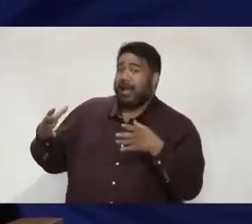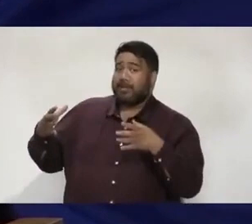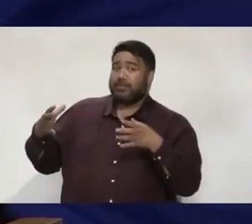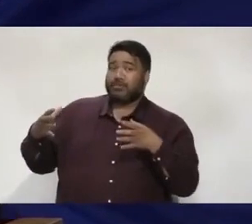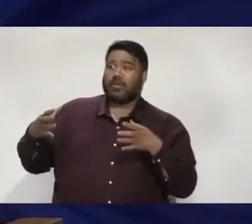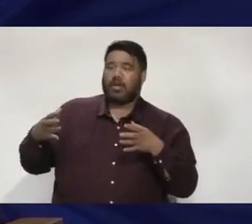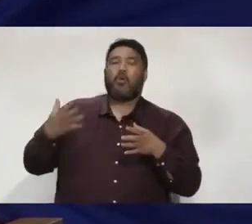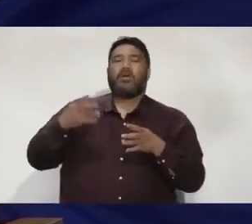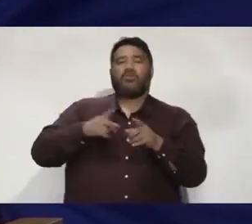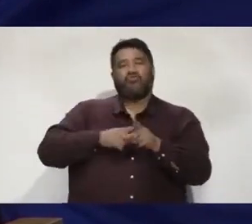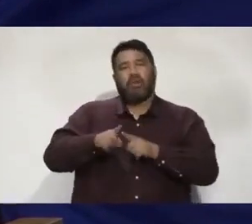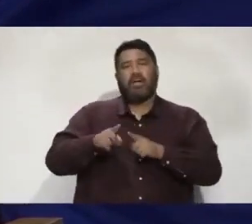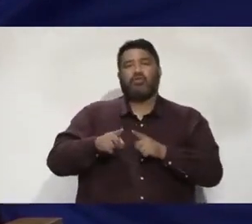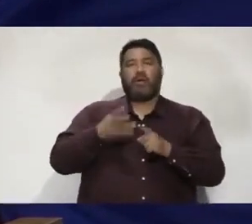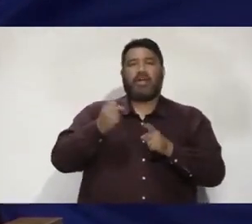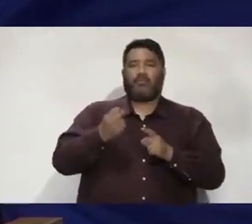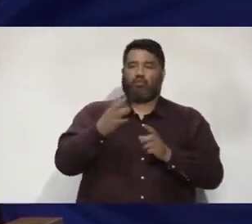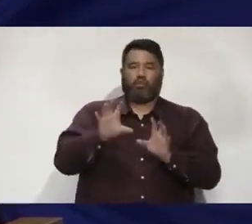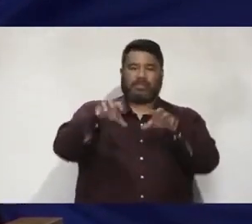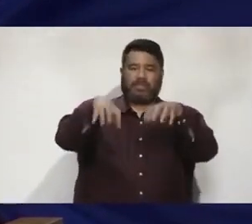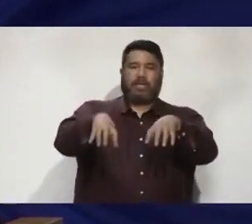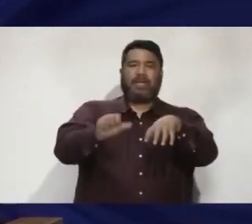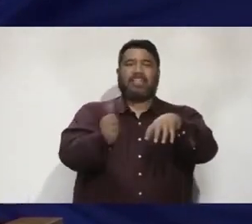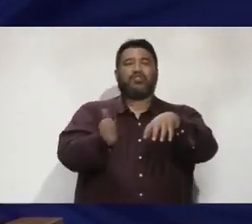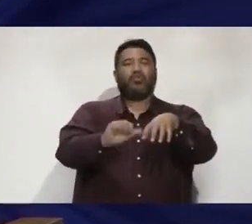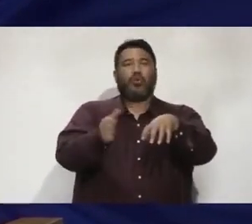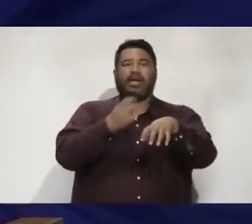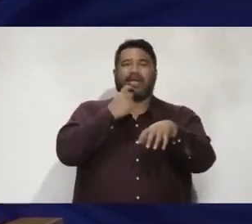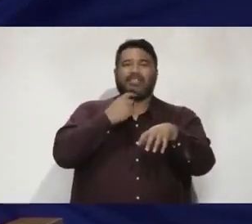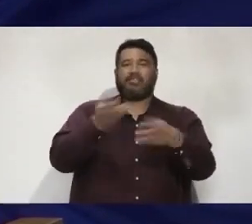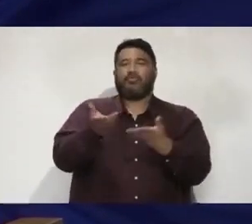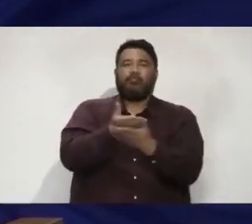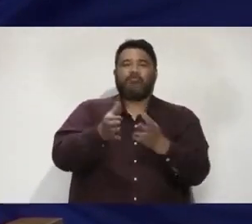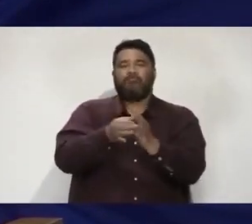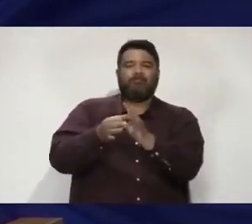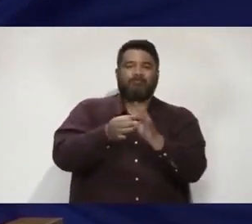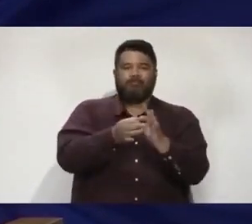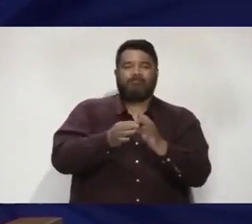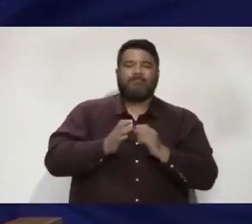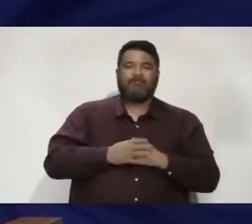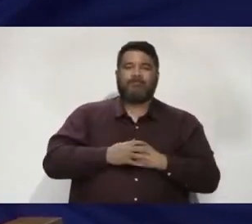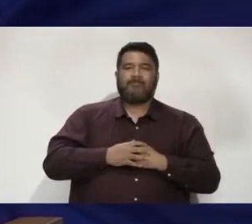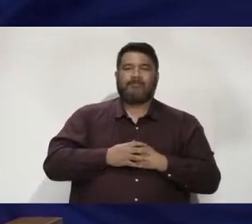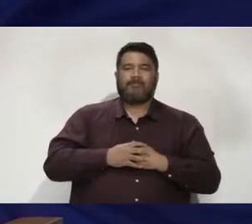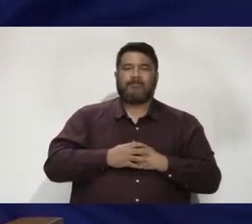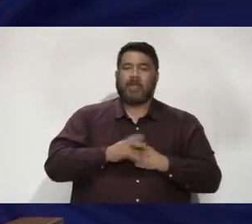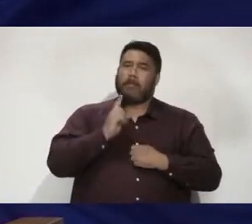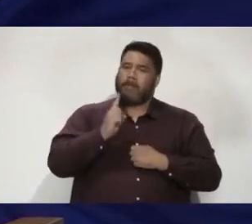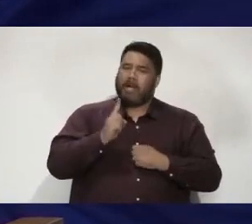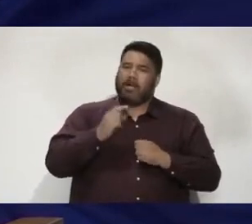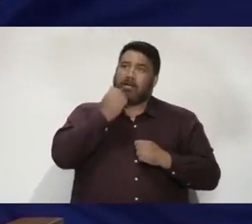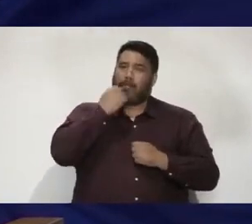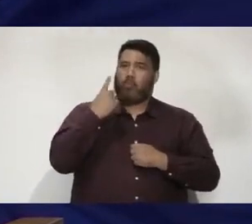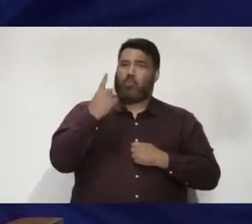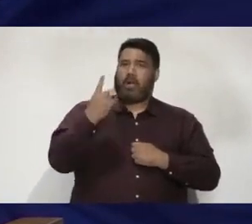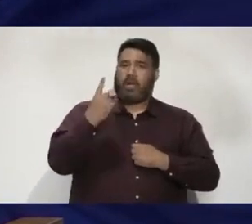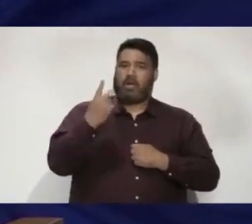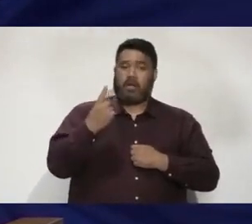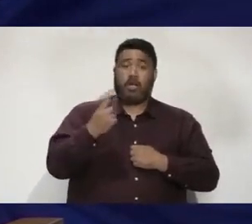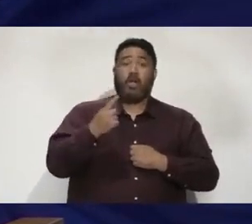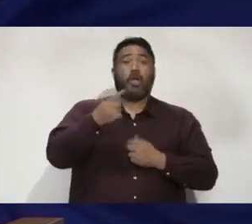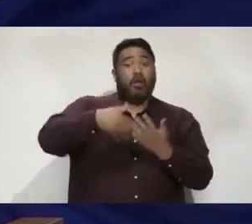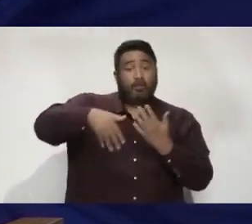is to make sure that we have adjoining rooms. But the most important thing is that only those people that should be mixing with each